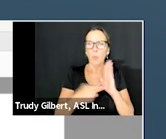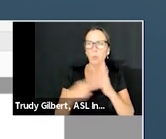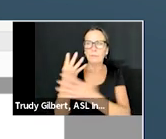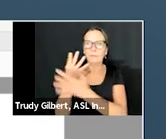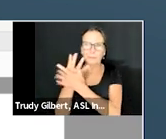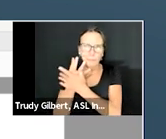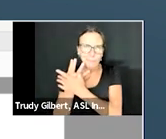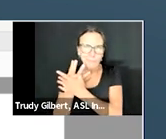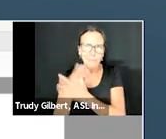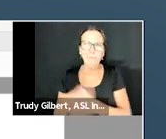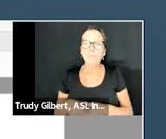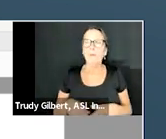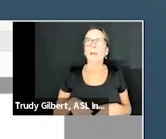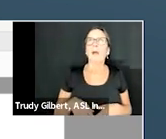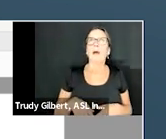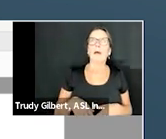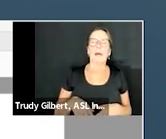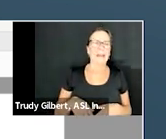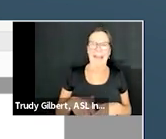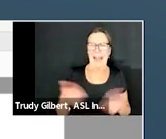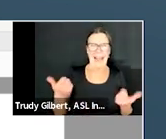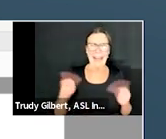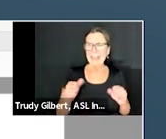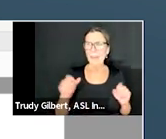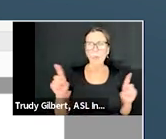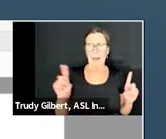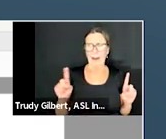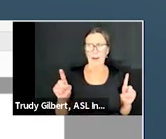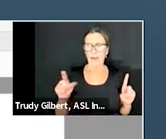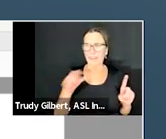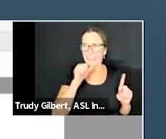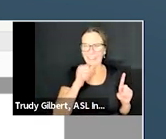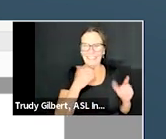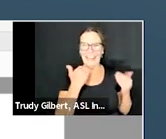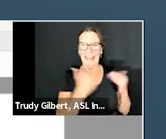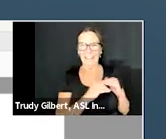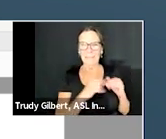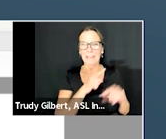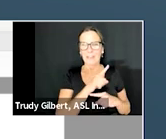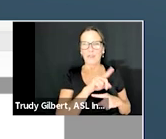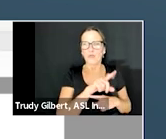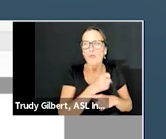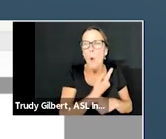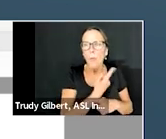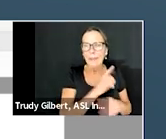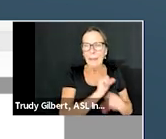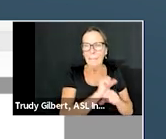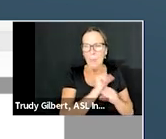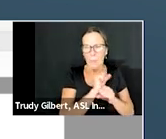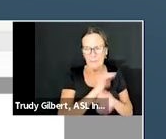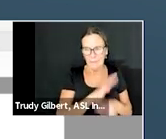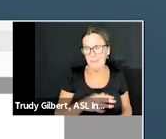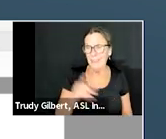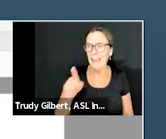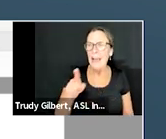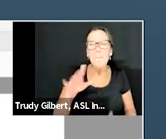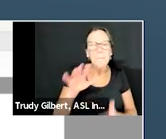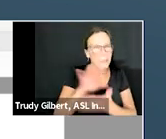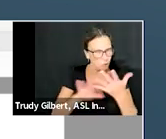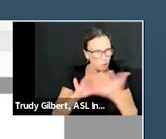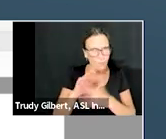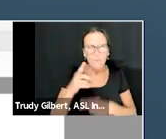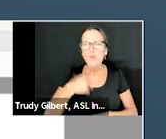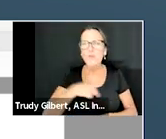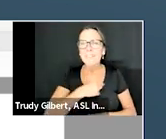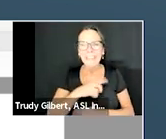facilities, basically anywhere that's not limited to the use of employees only. People do confuse us with the ADA. We are not